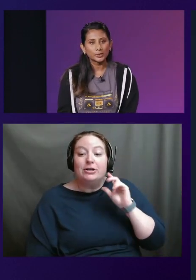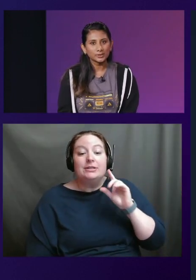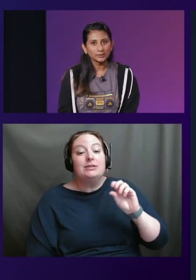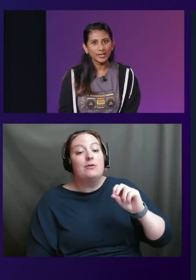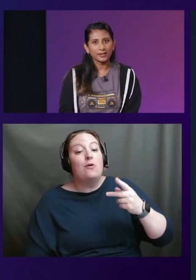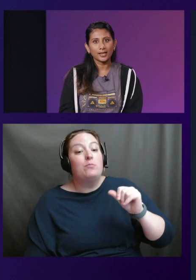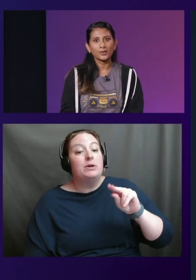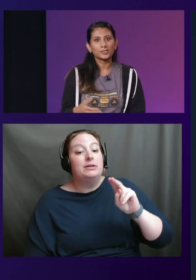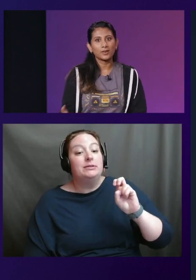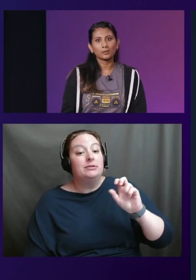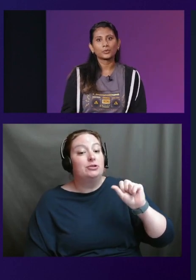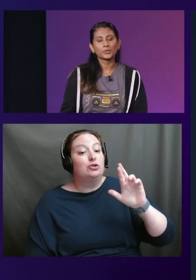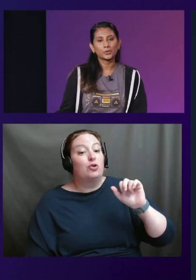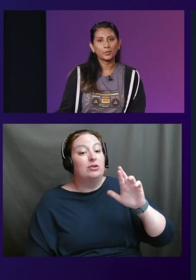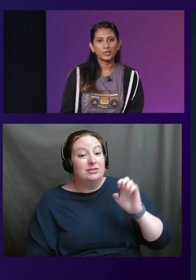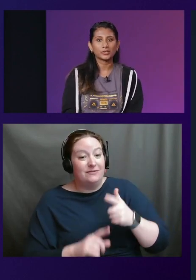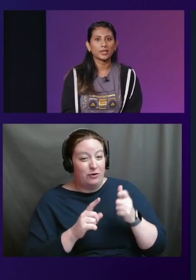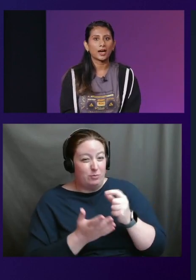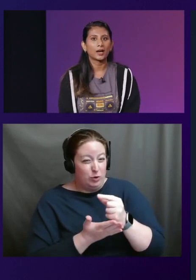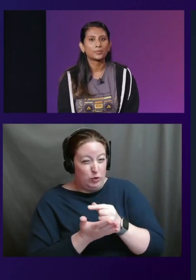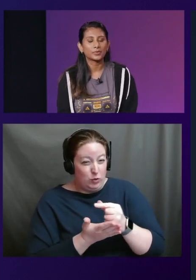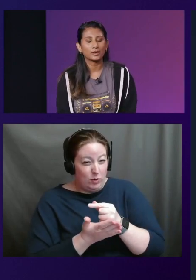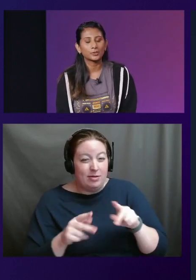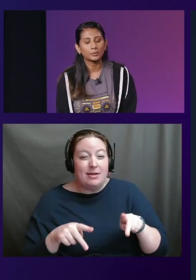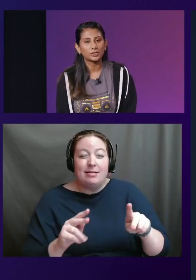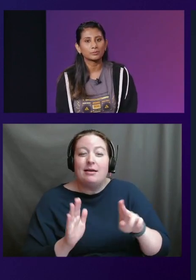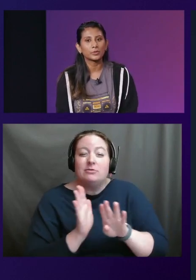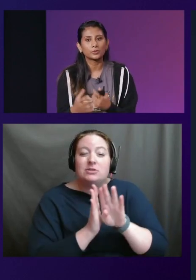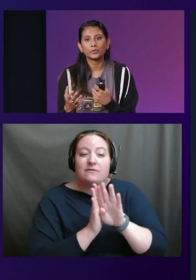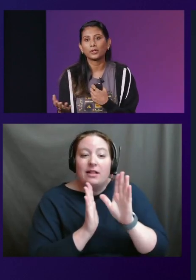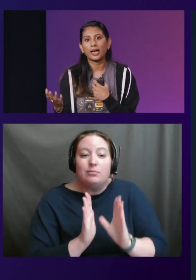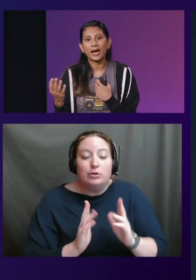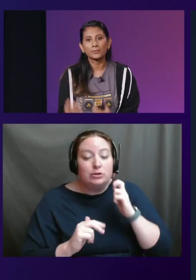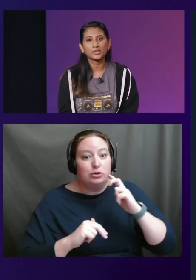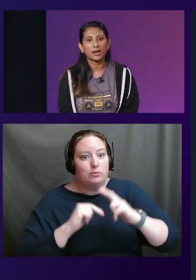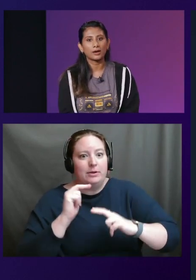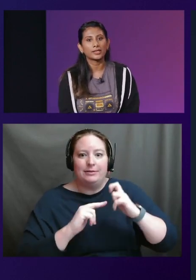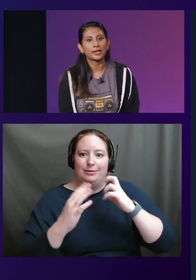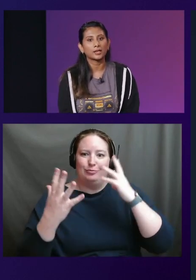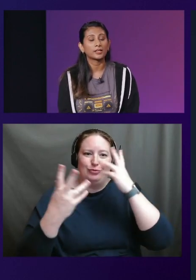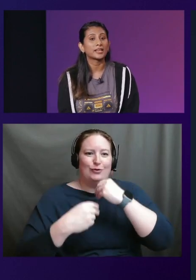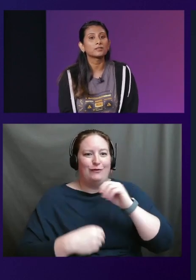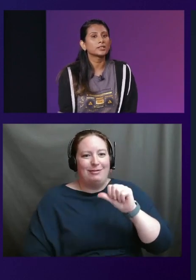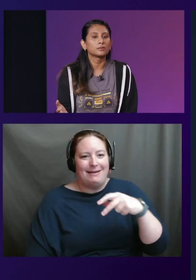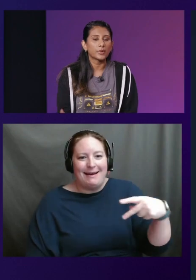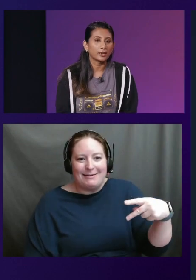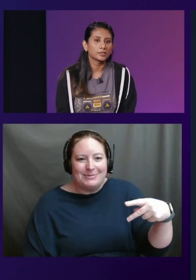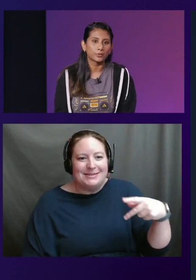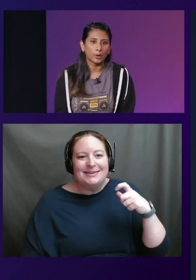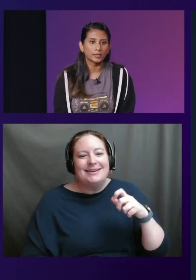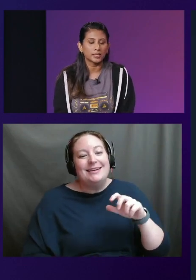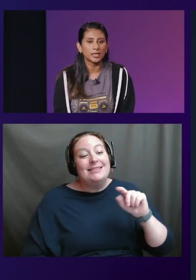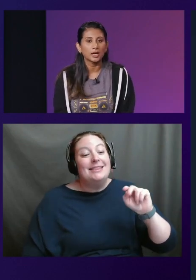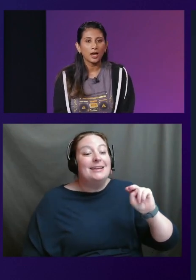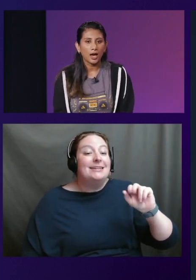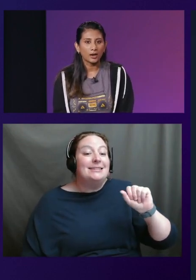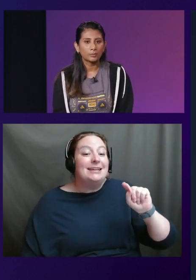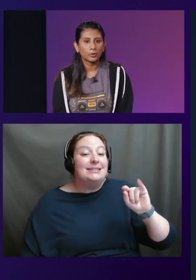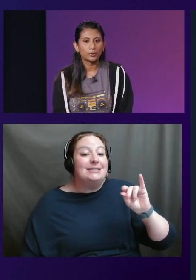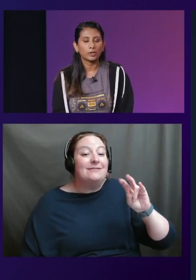by Google that allows developers to build beautiful apps that are natively compiled for